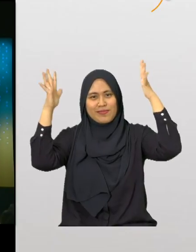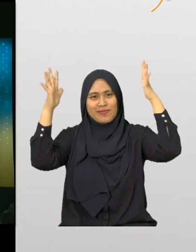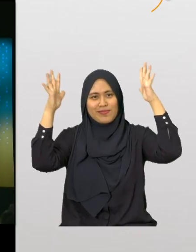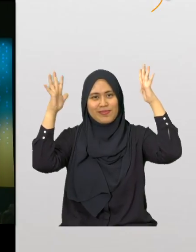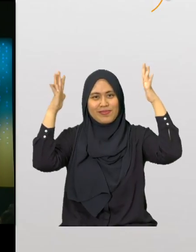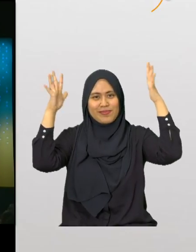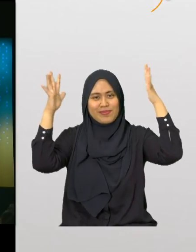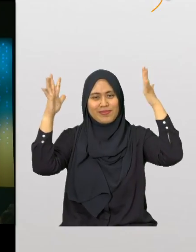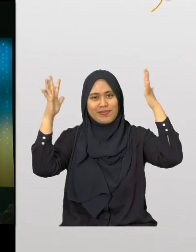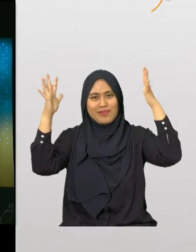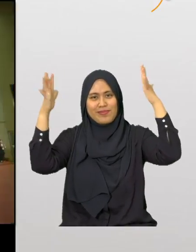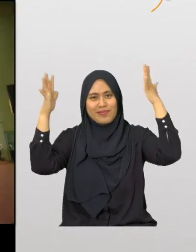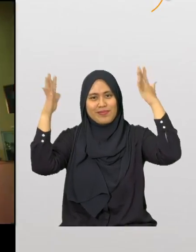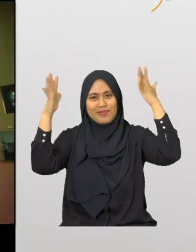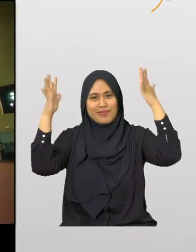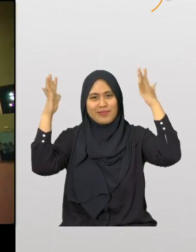Thank you.